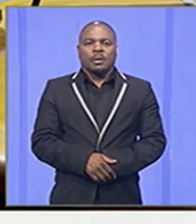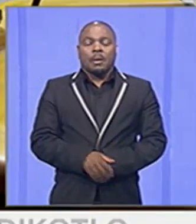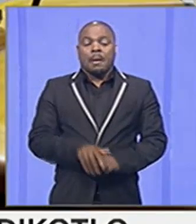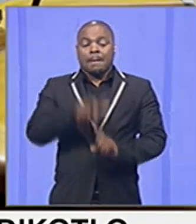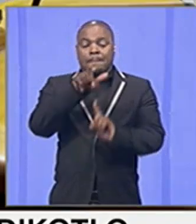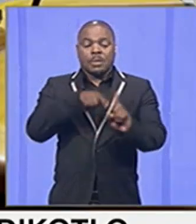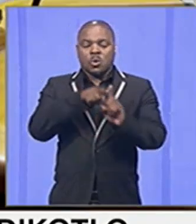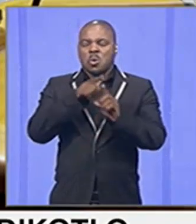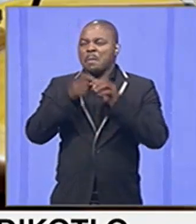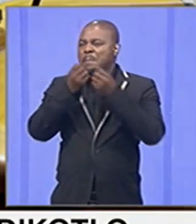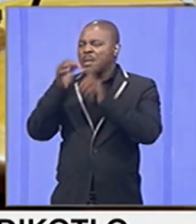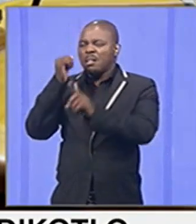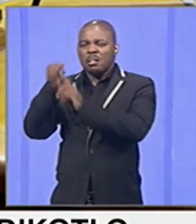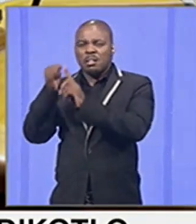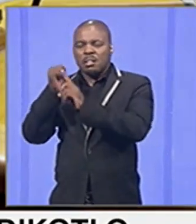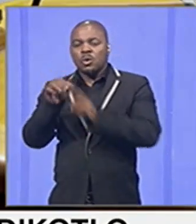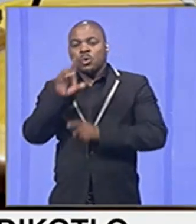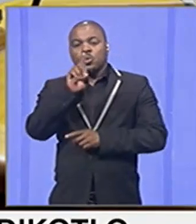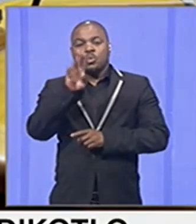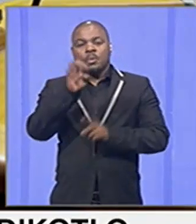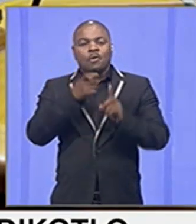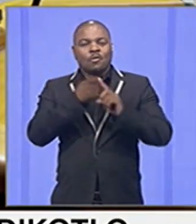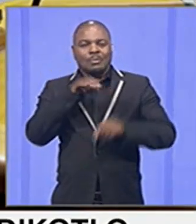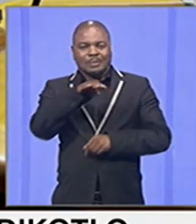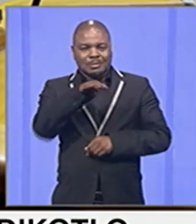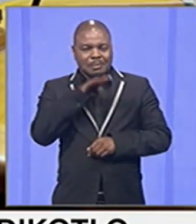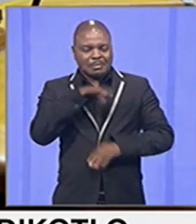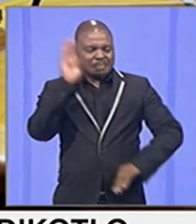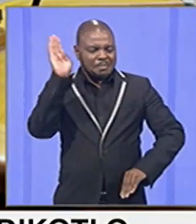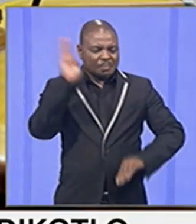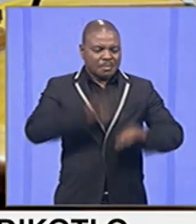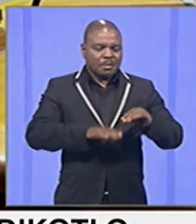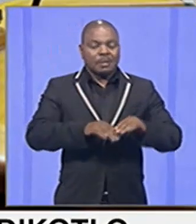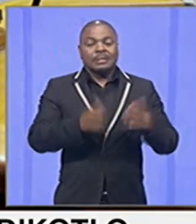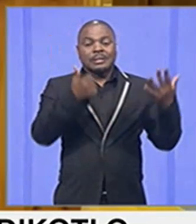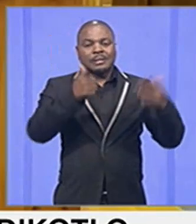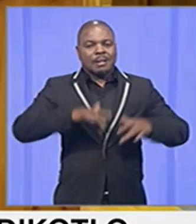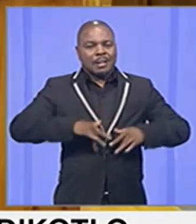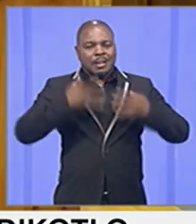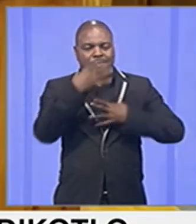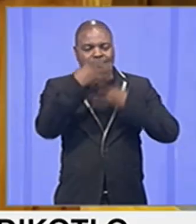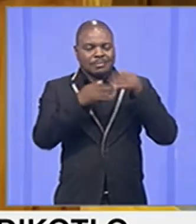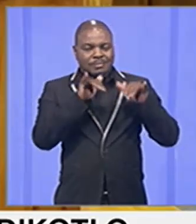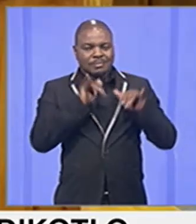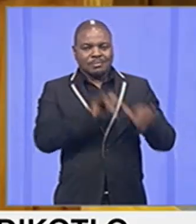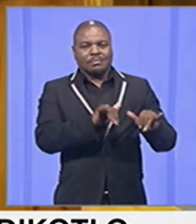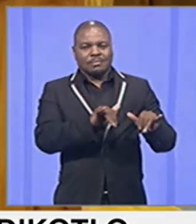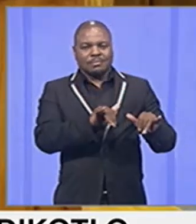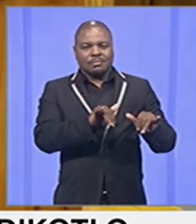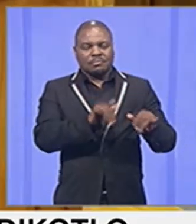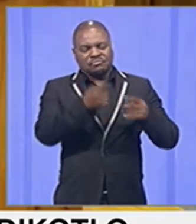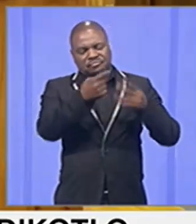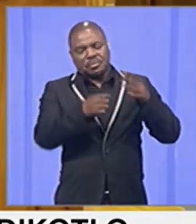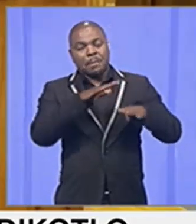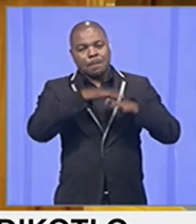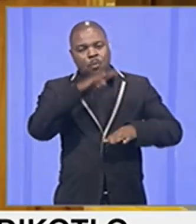Molai wa batho ba bantši Themba Dube wa Zimbabwe o ahloletse dikotlo tše tshela tša bophelo ka moka kgolegong gareng ga tše